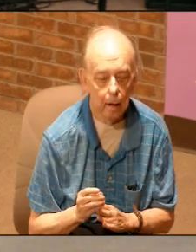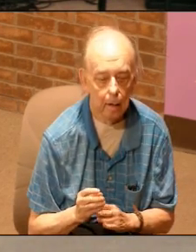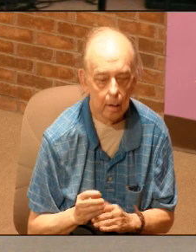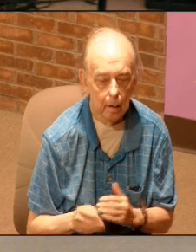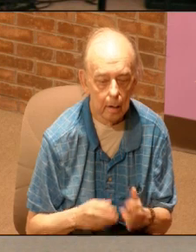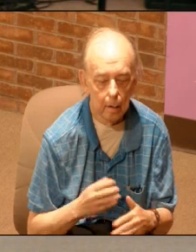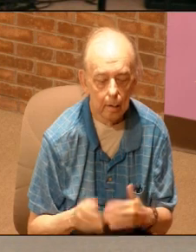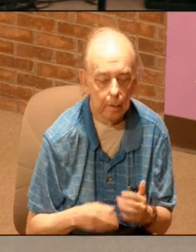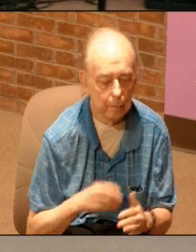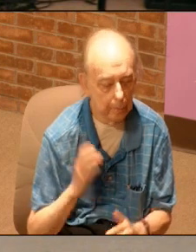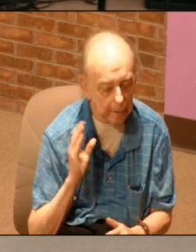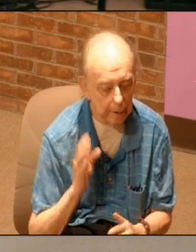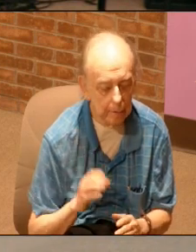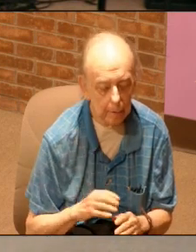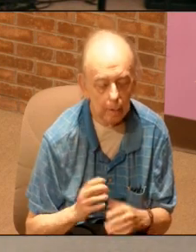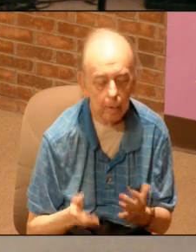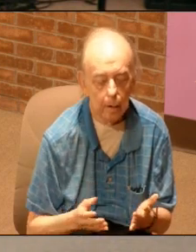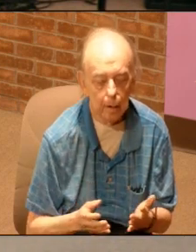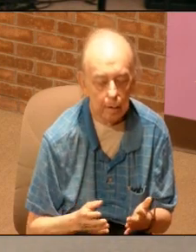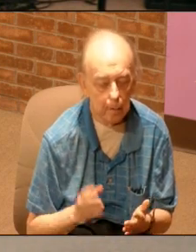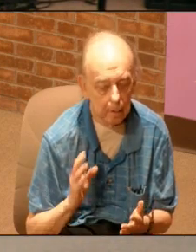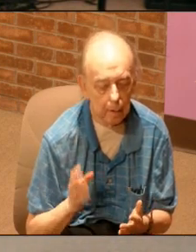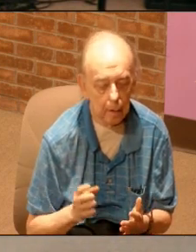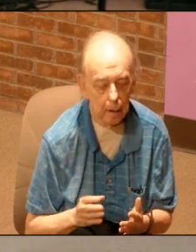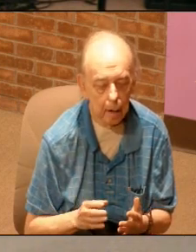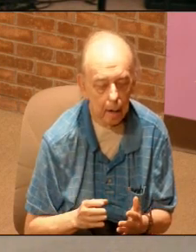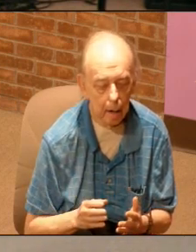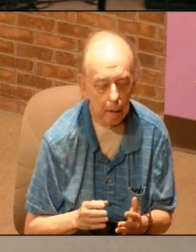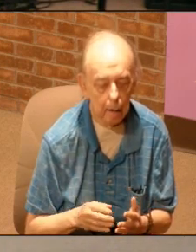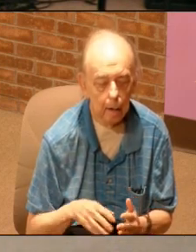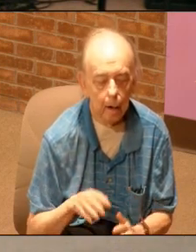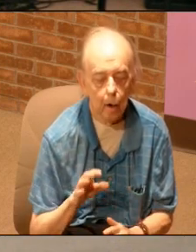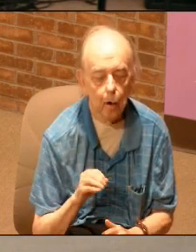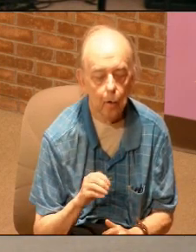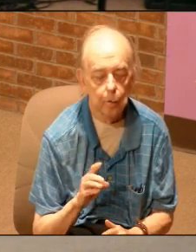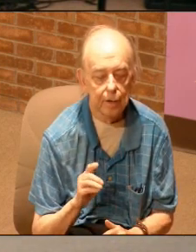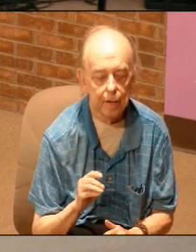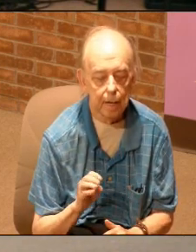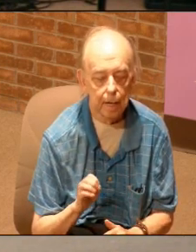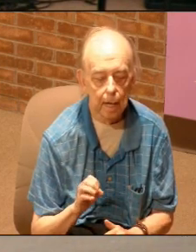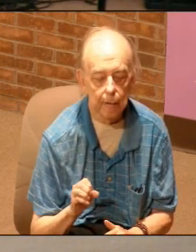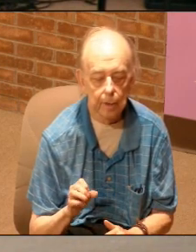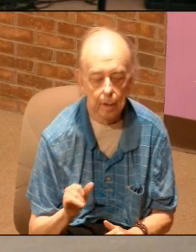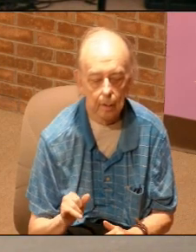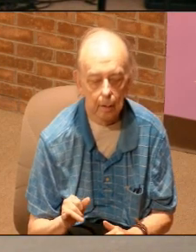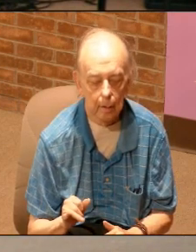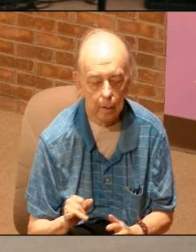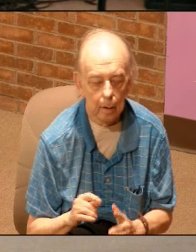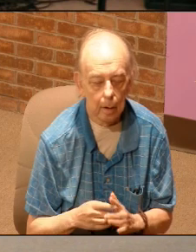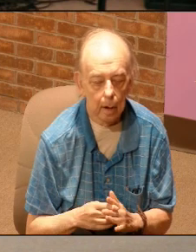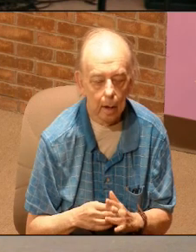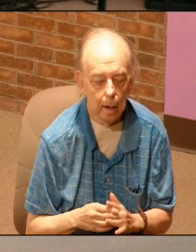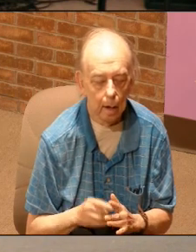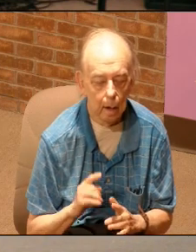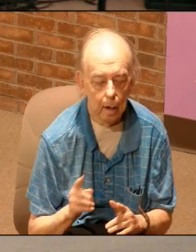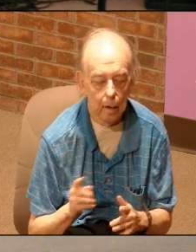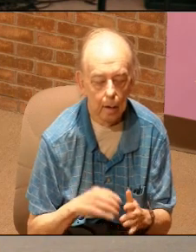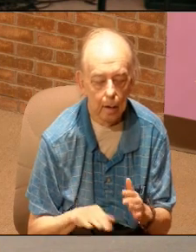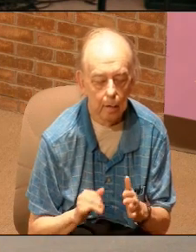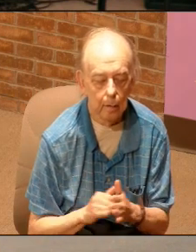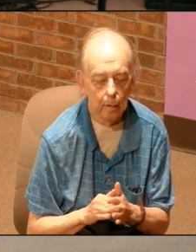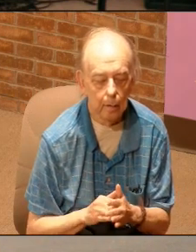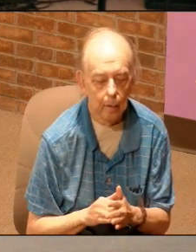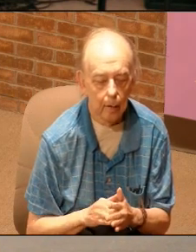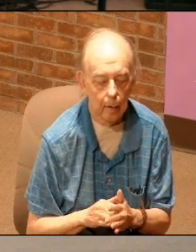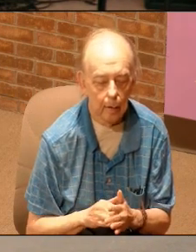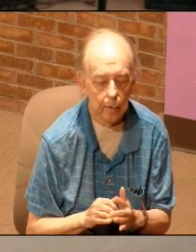series of radio stations, and the radio broadcasting was called Odyssey. And they all started going under this, and they all